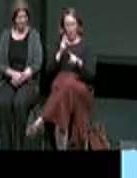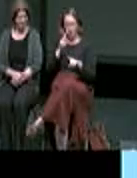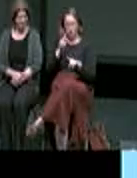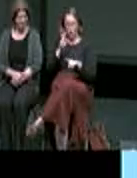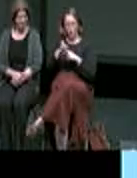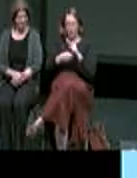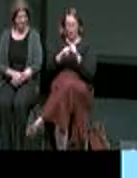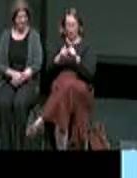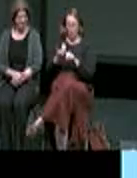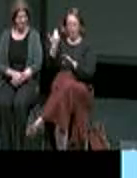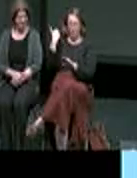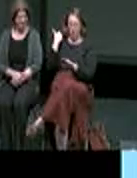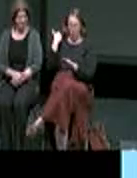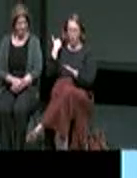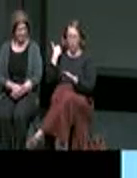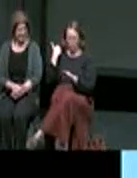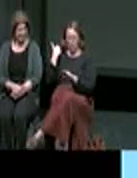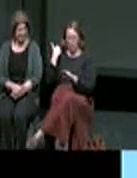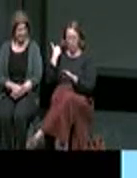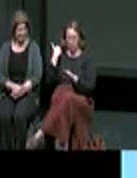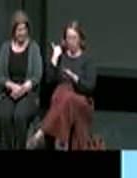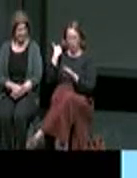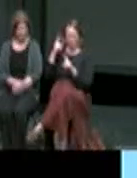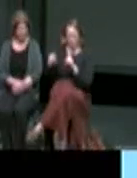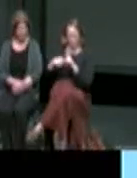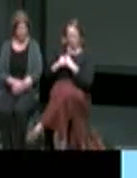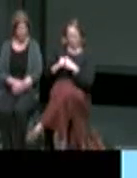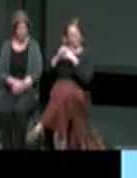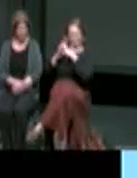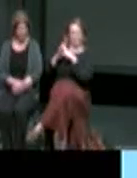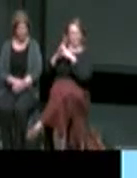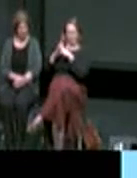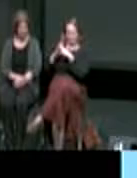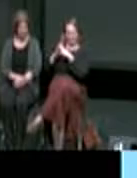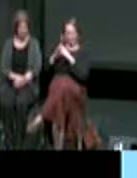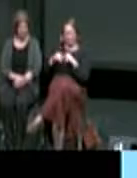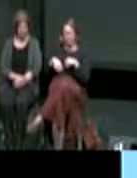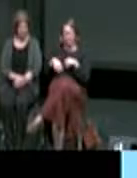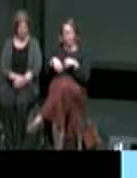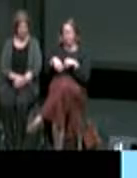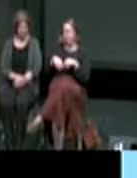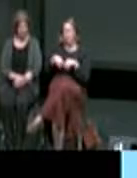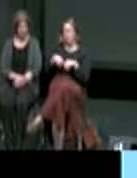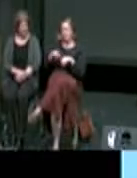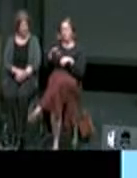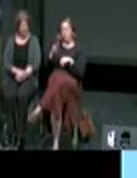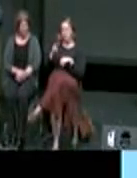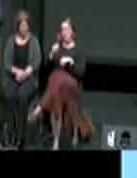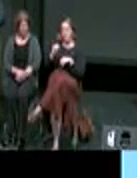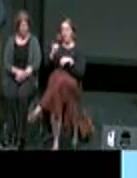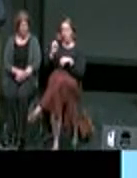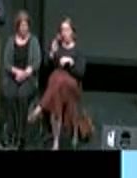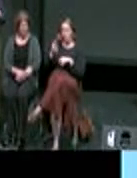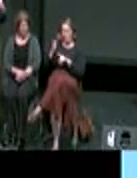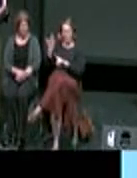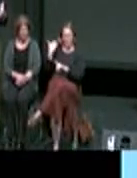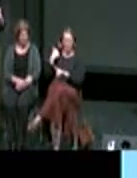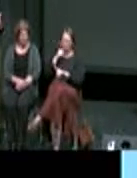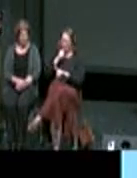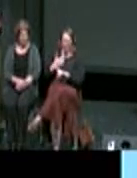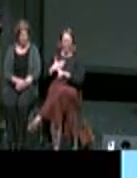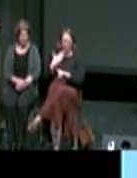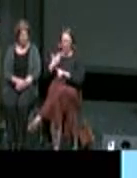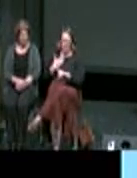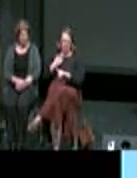years before when that structure first started getting constructed. mayor at the time was not very happy because he thought he'd